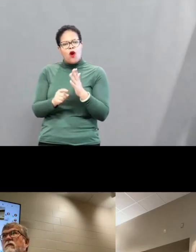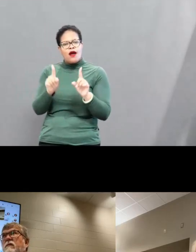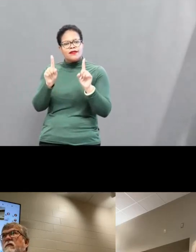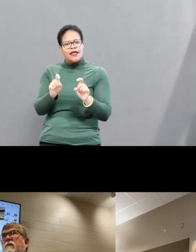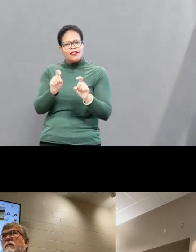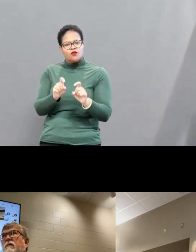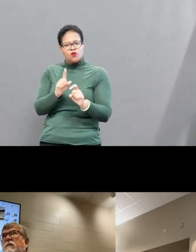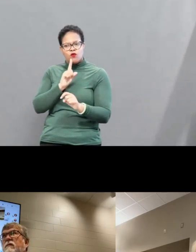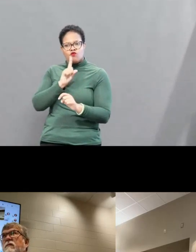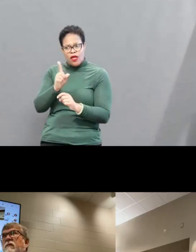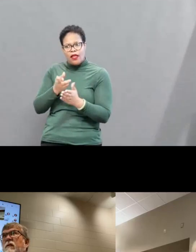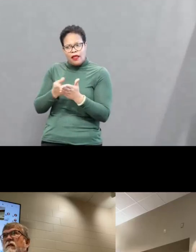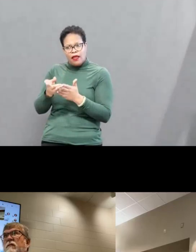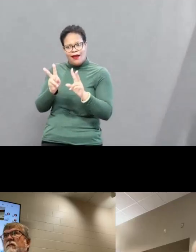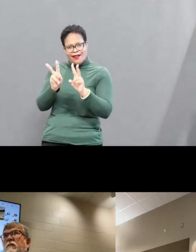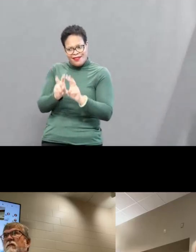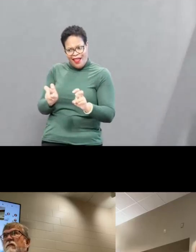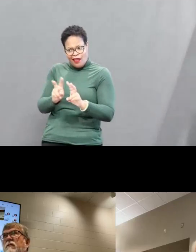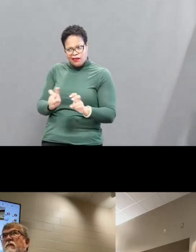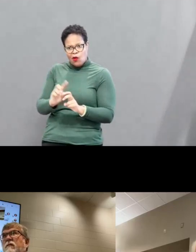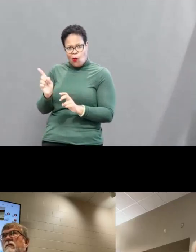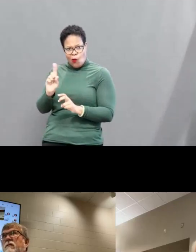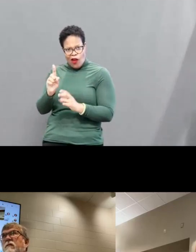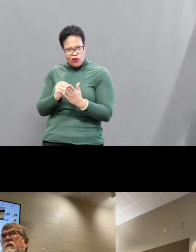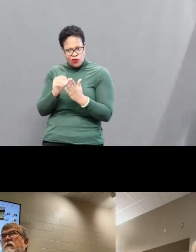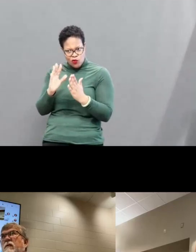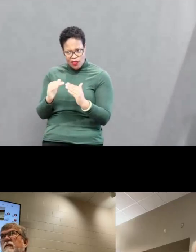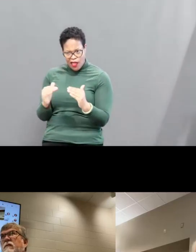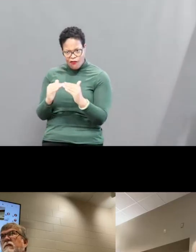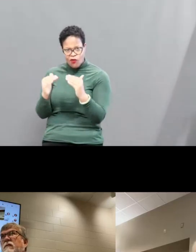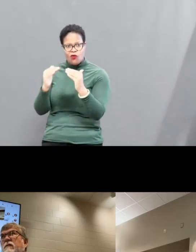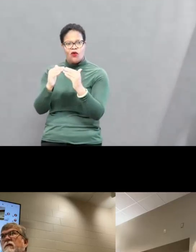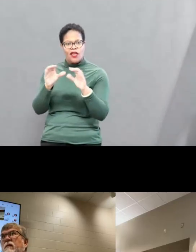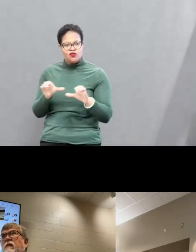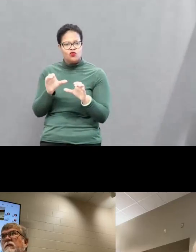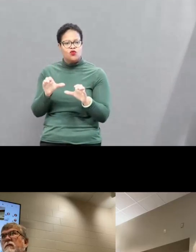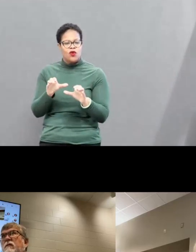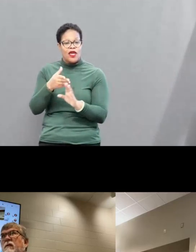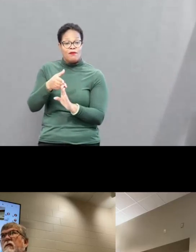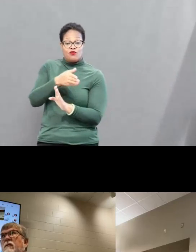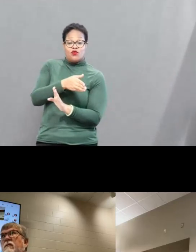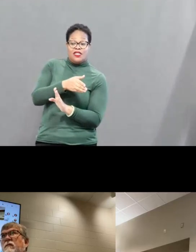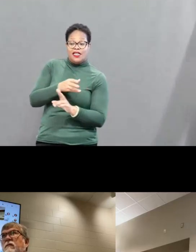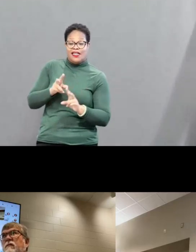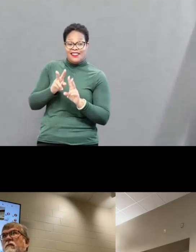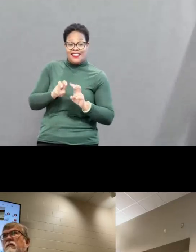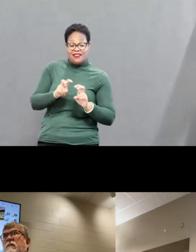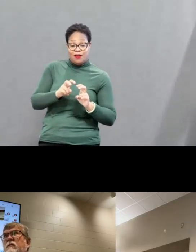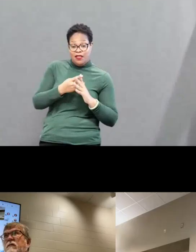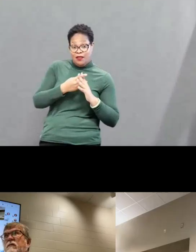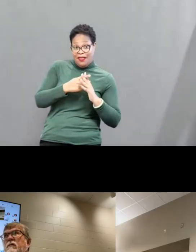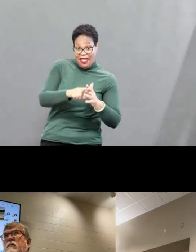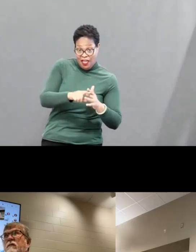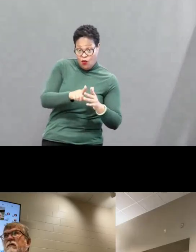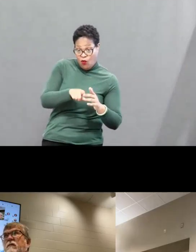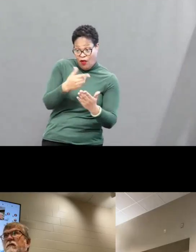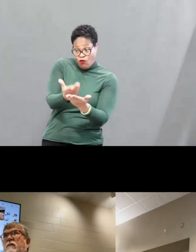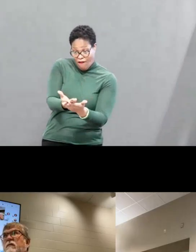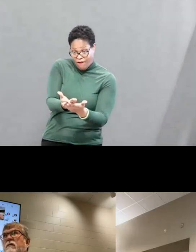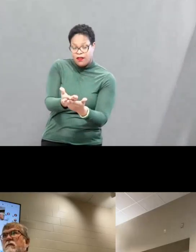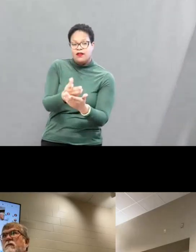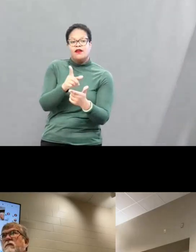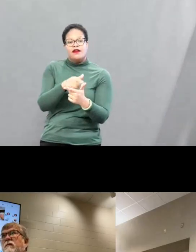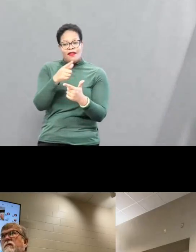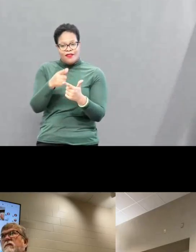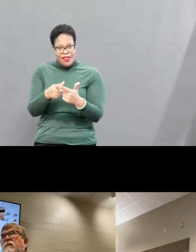really assess that, of where the students were, and do a pre-assessment at the beginning of when they come, and